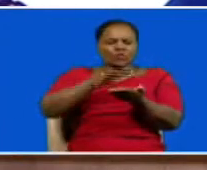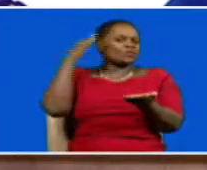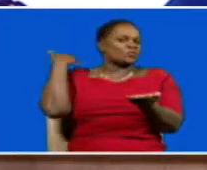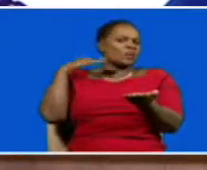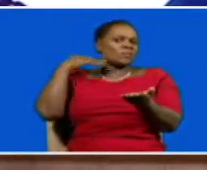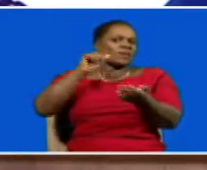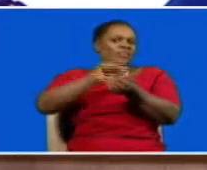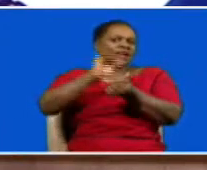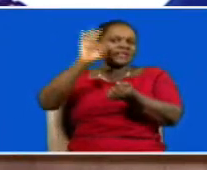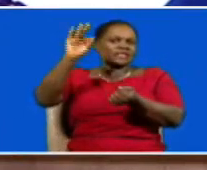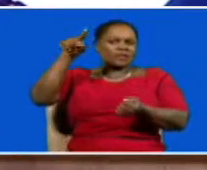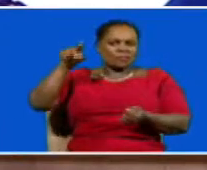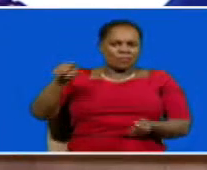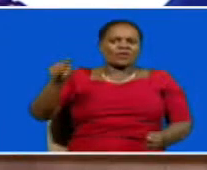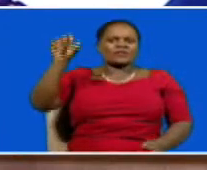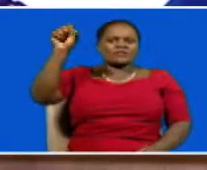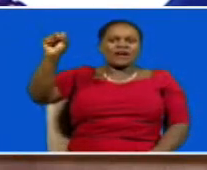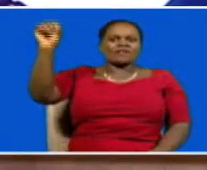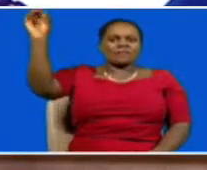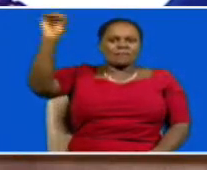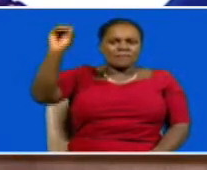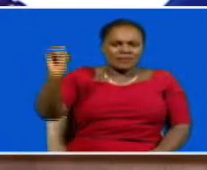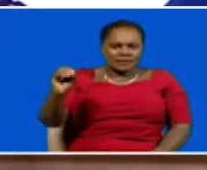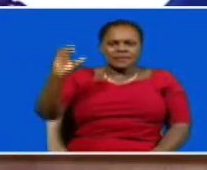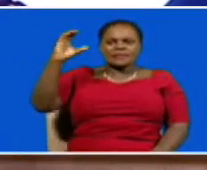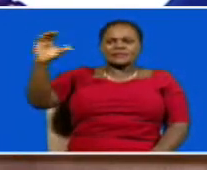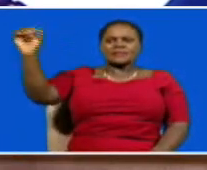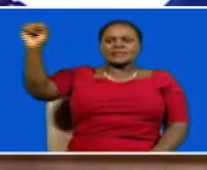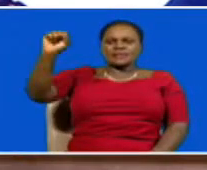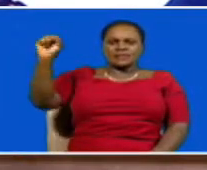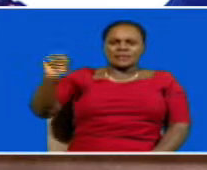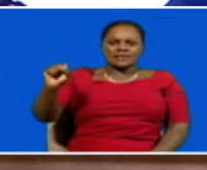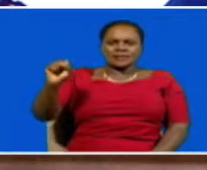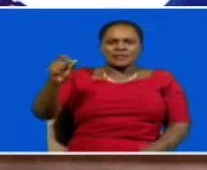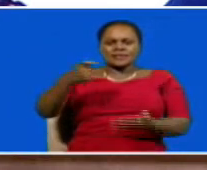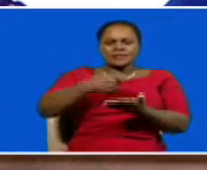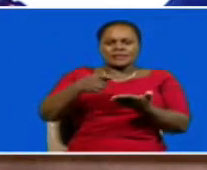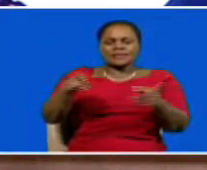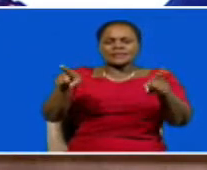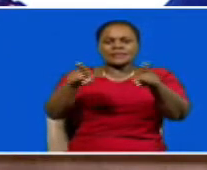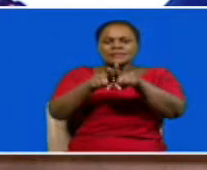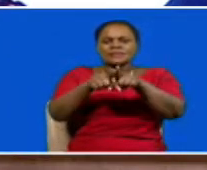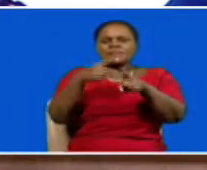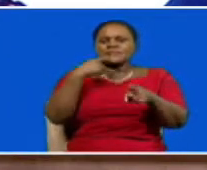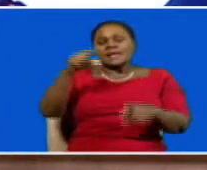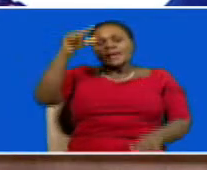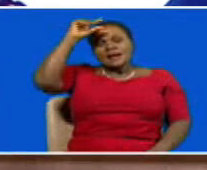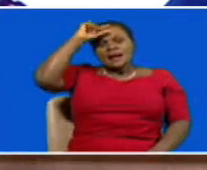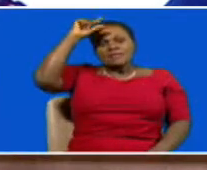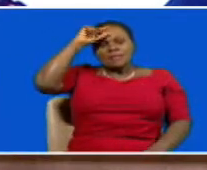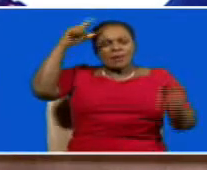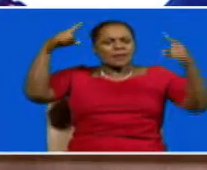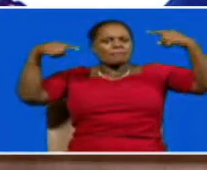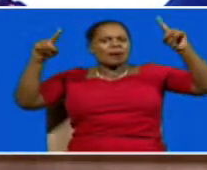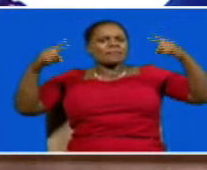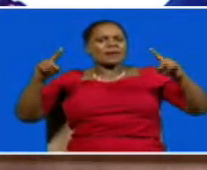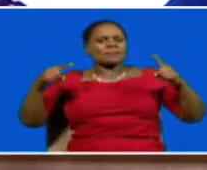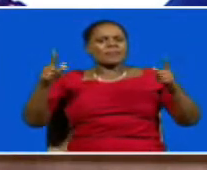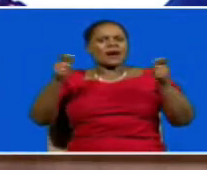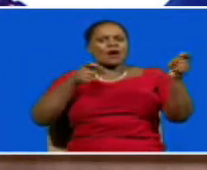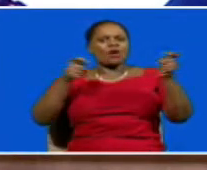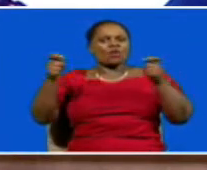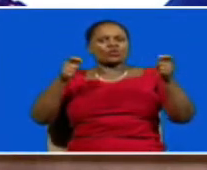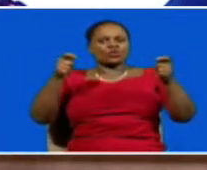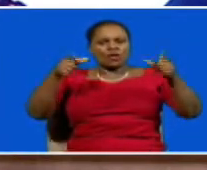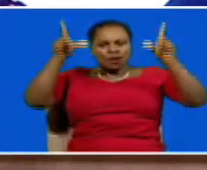by 13.5%. The Interior Cabinet Secretary further revealed the government's success in combating